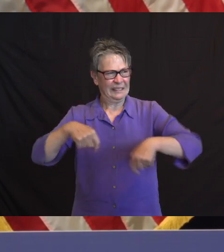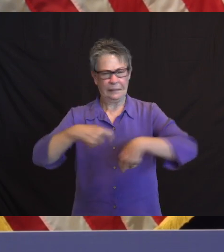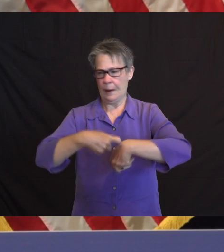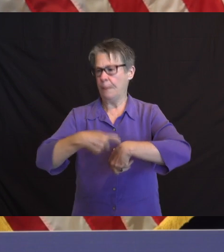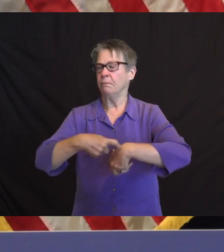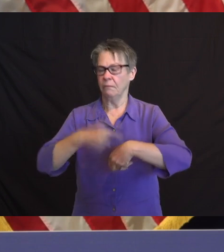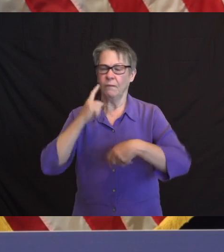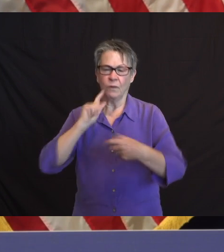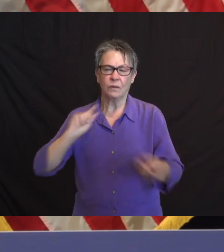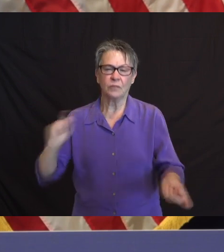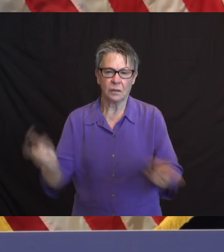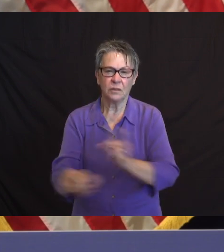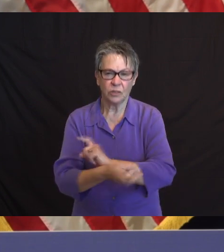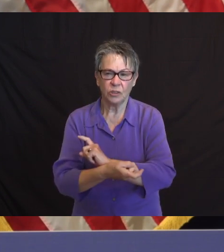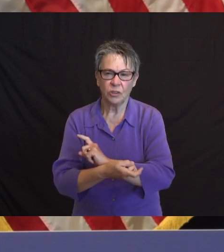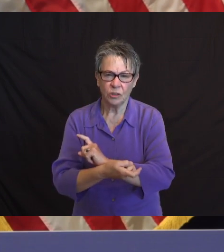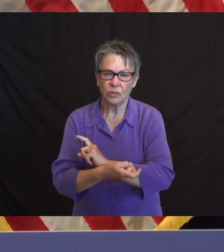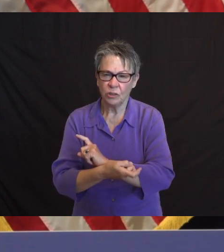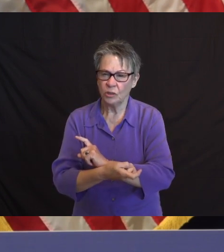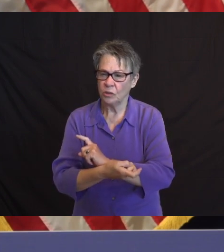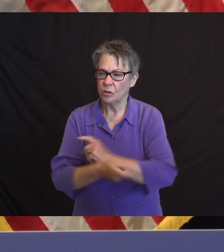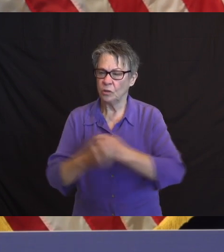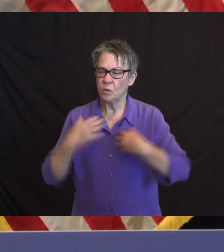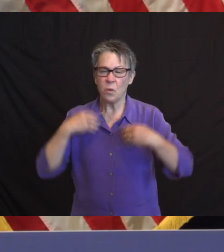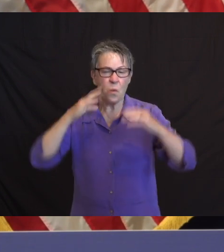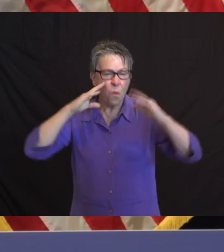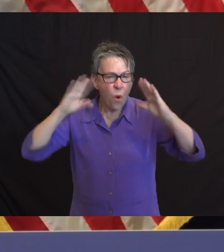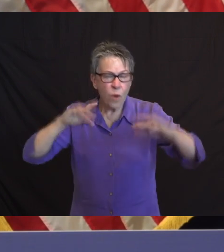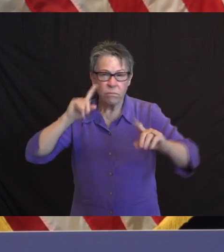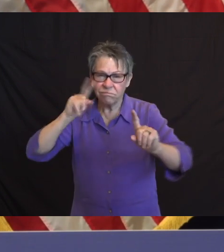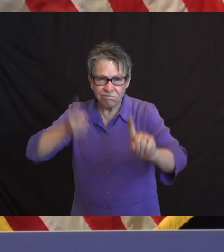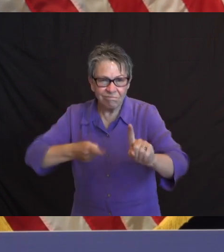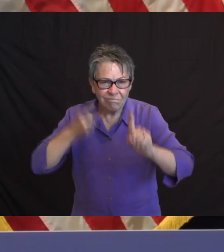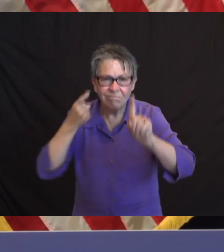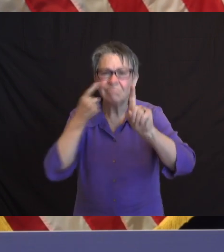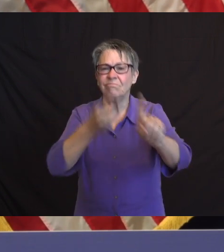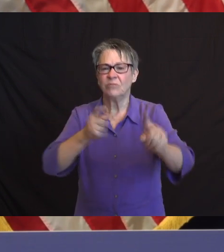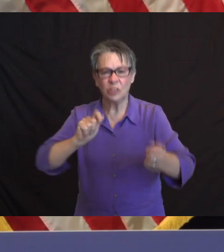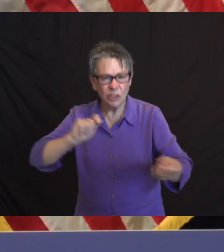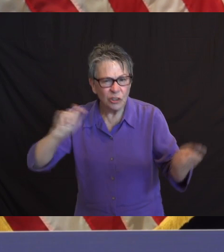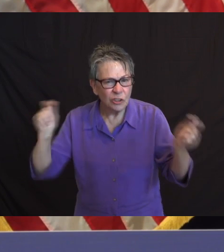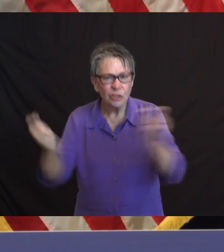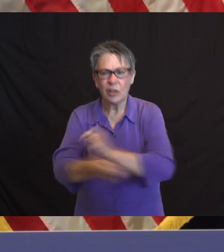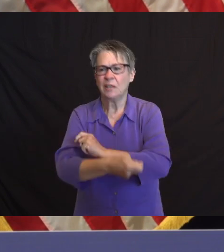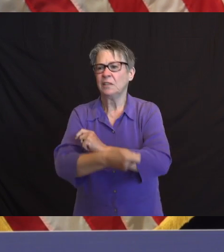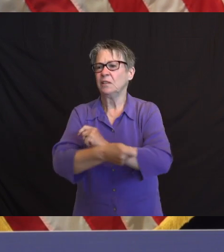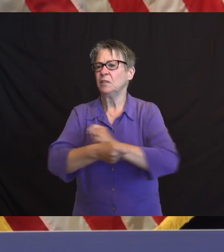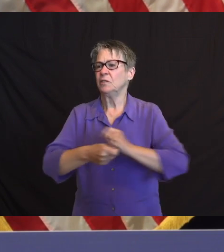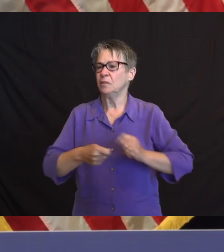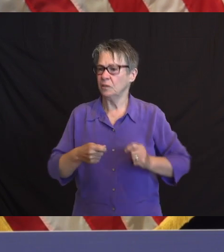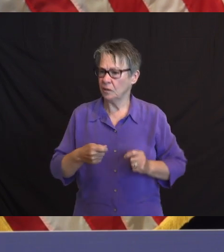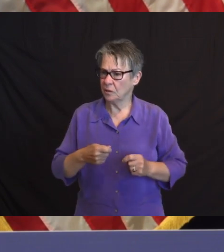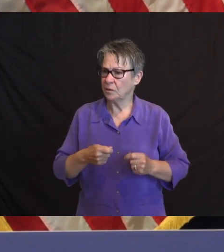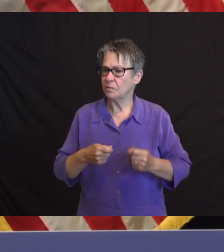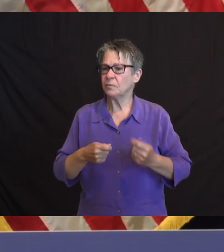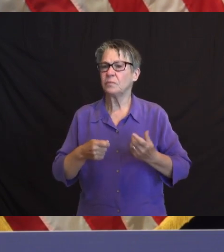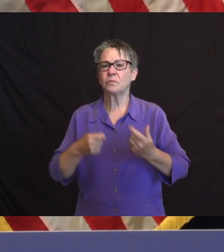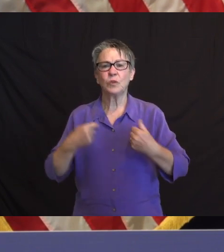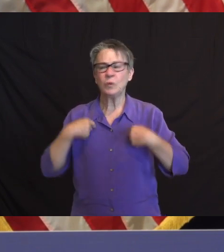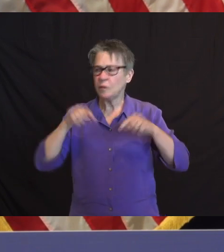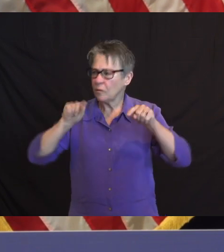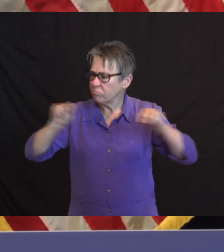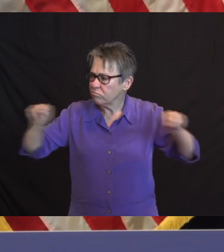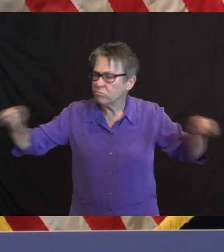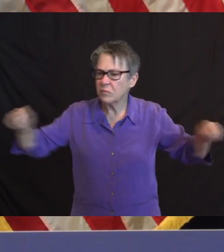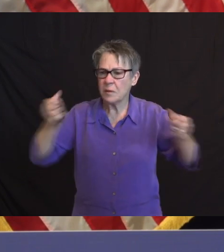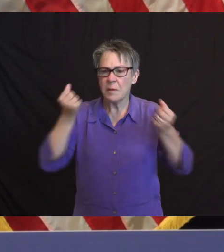ideals. I was honored to walk alongside community leaders in residence in the extraordinary Hillside, and